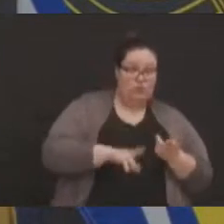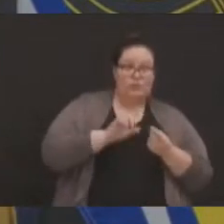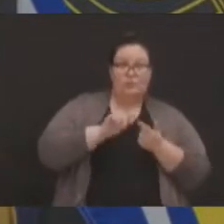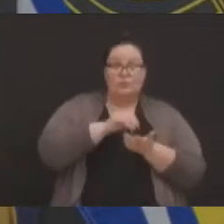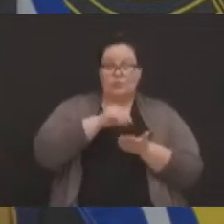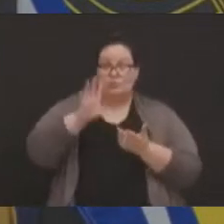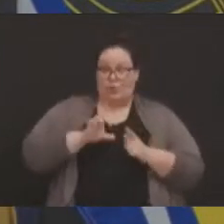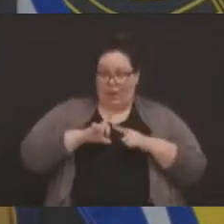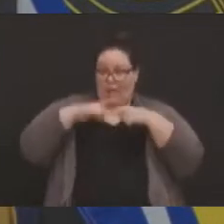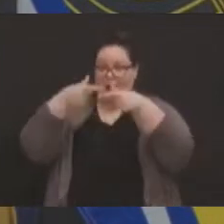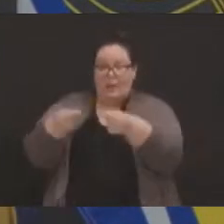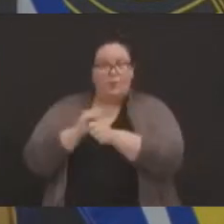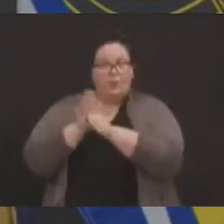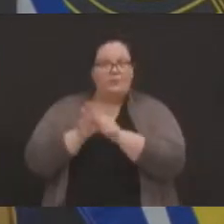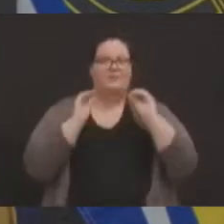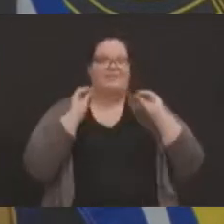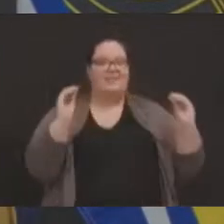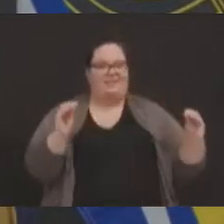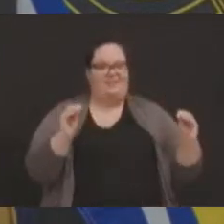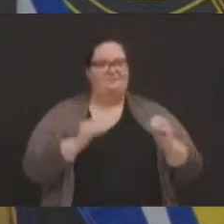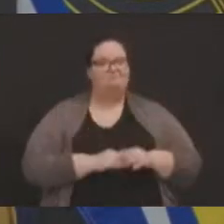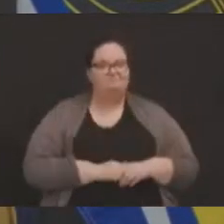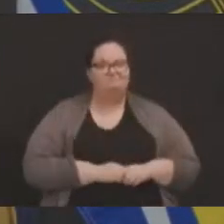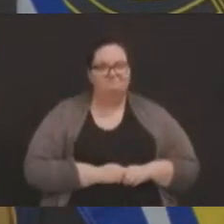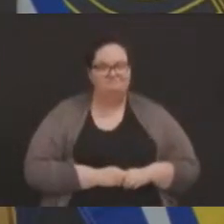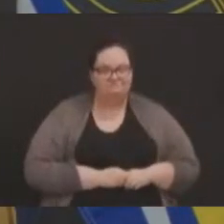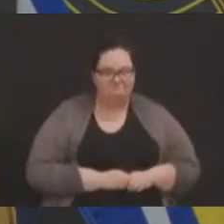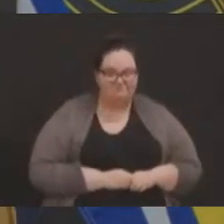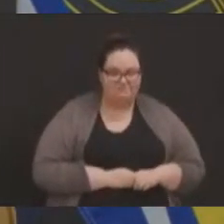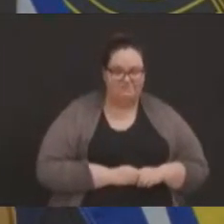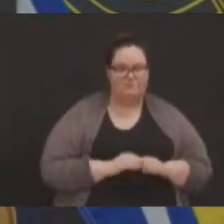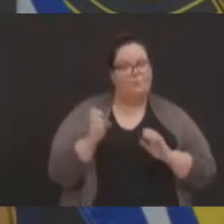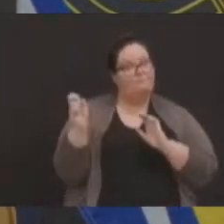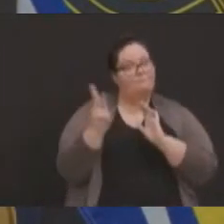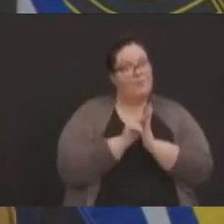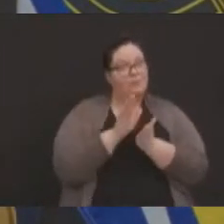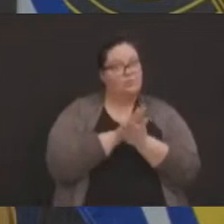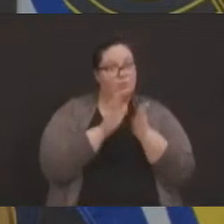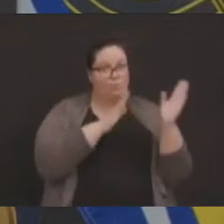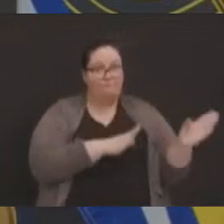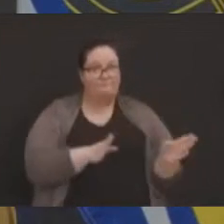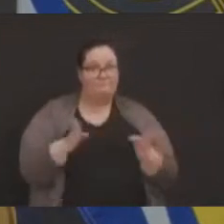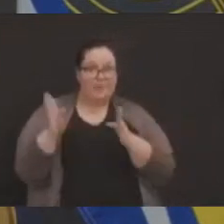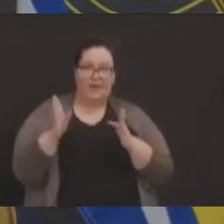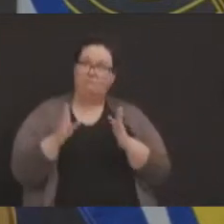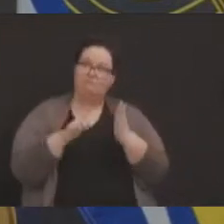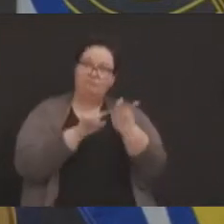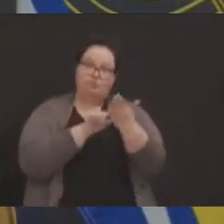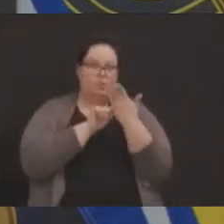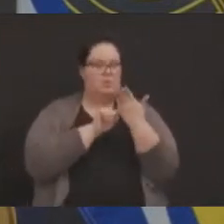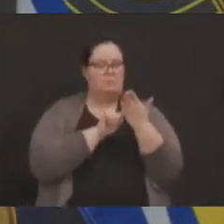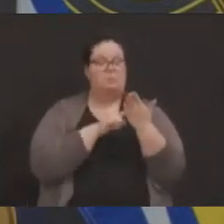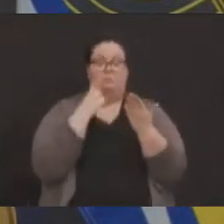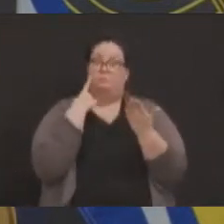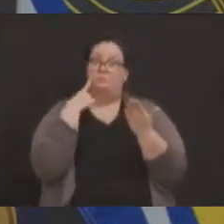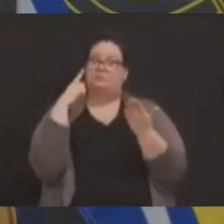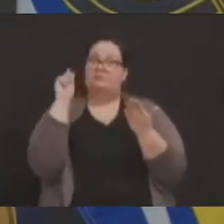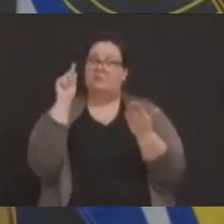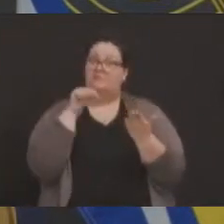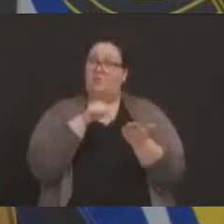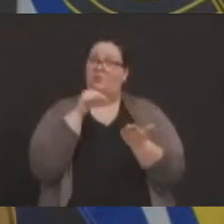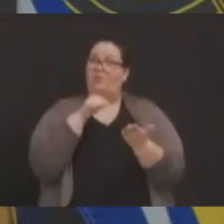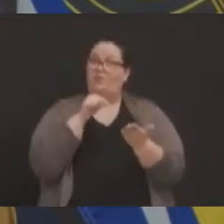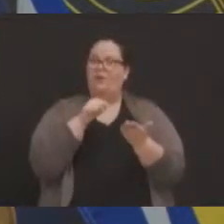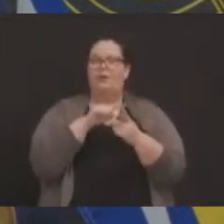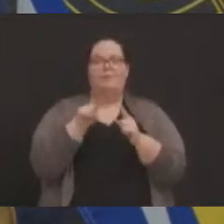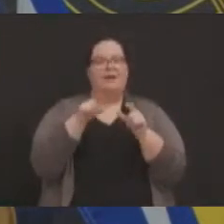again, but we need the continued support of New Brunswickers to keep our schools healthy and safe for the remainder of the school year.